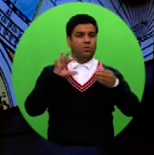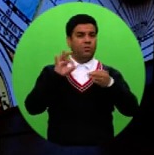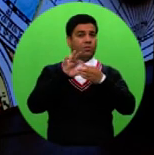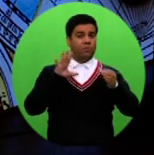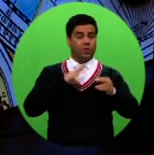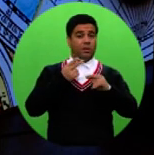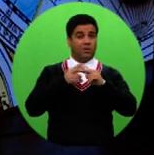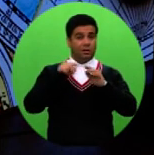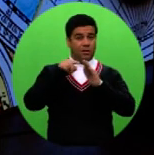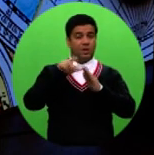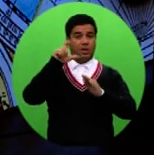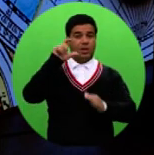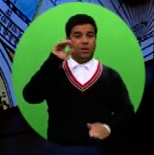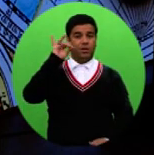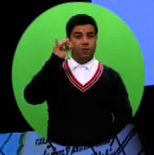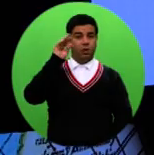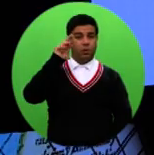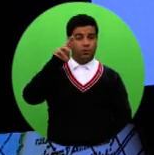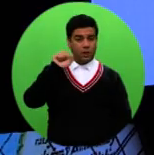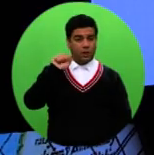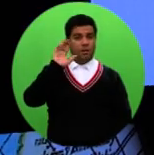Bular Efiopiya hamda